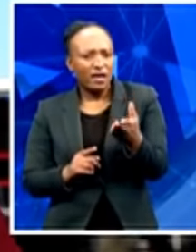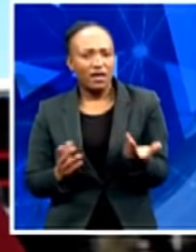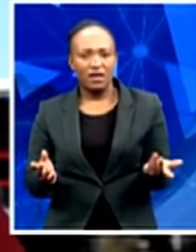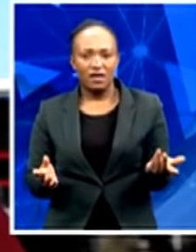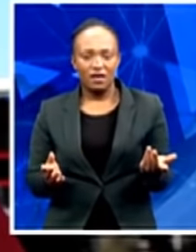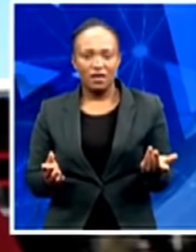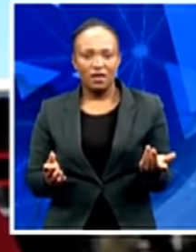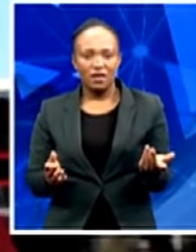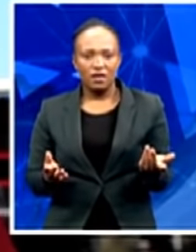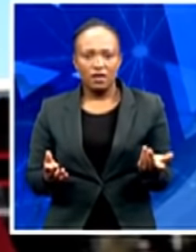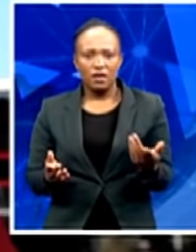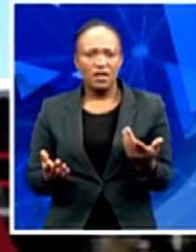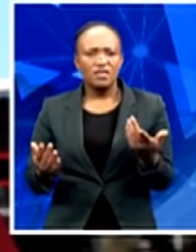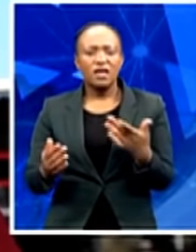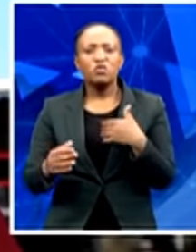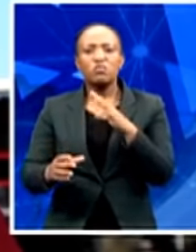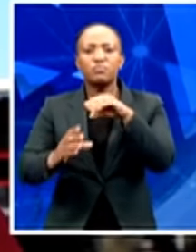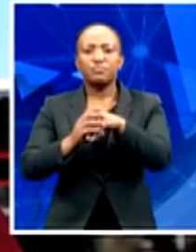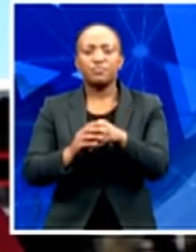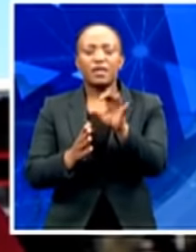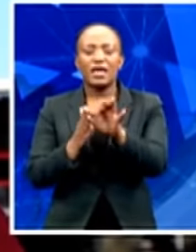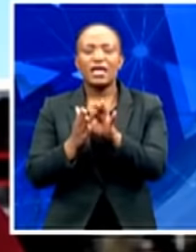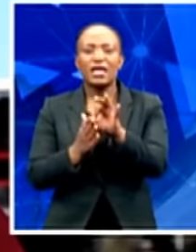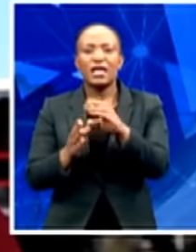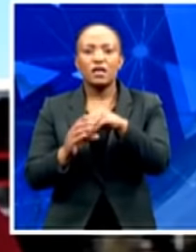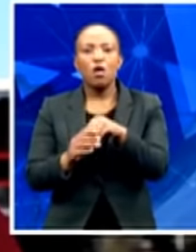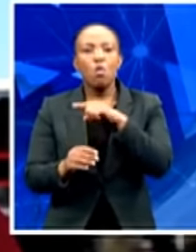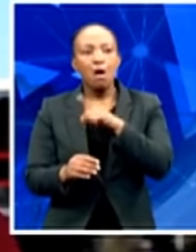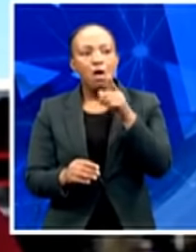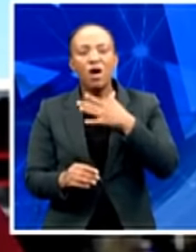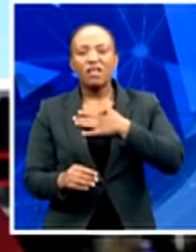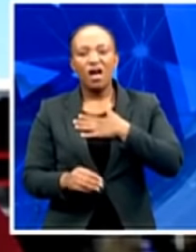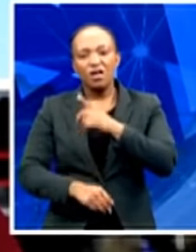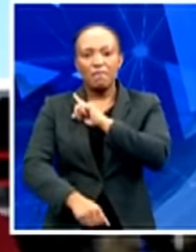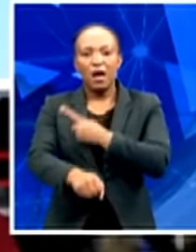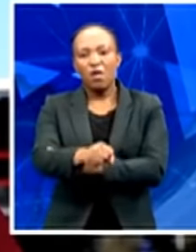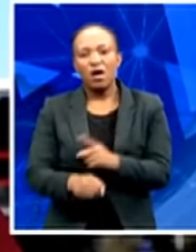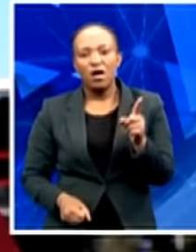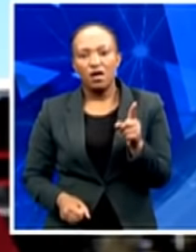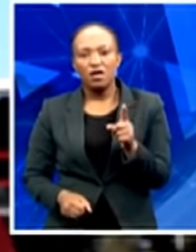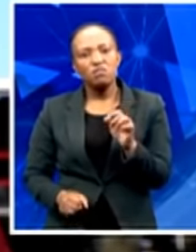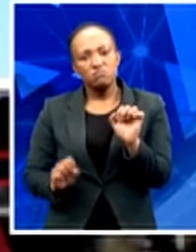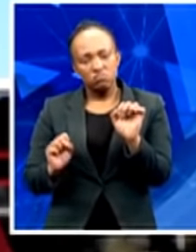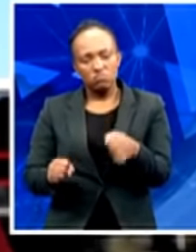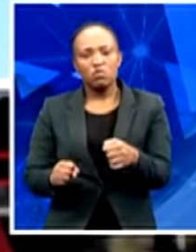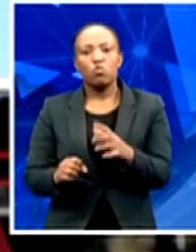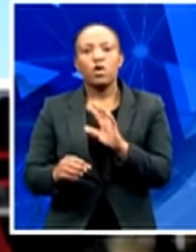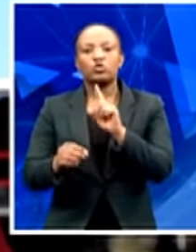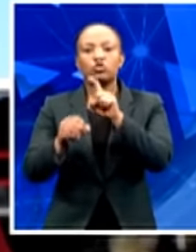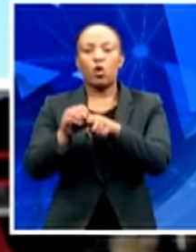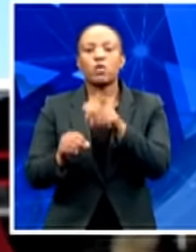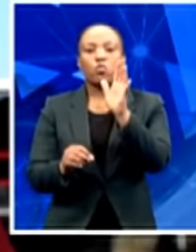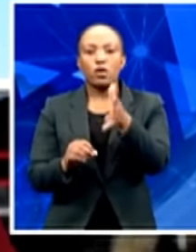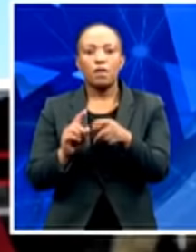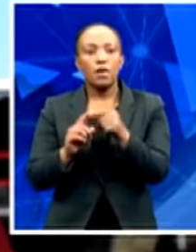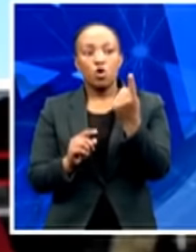elections? Because he's obsessed with power. So we have agreed that we're going to join him on that battle, and he's not going to call us into a battle and dictate to us how to